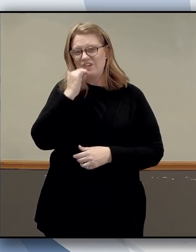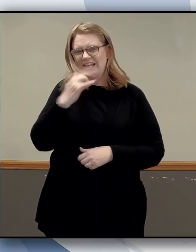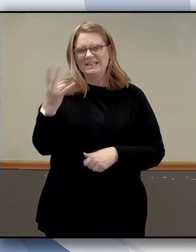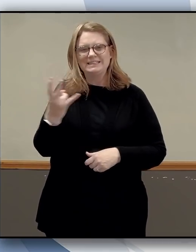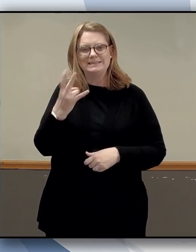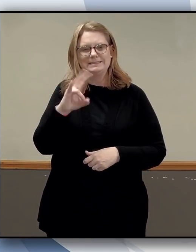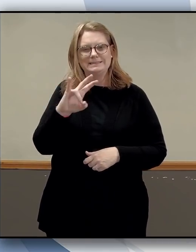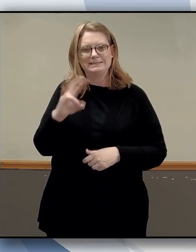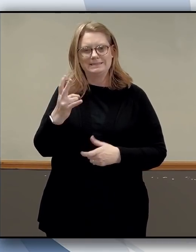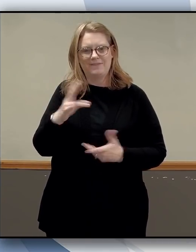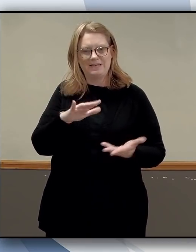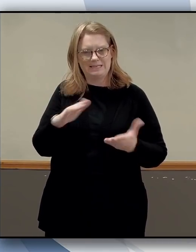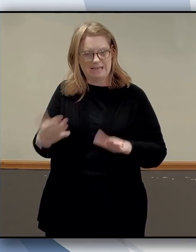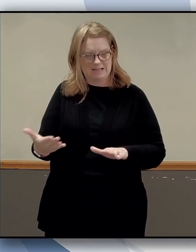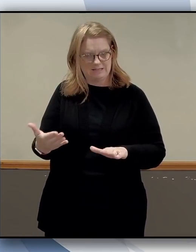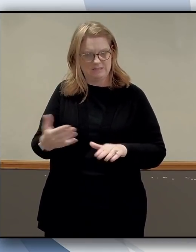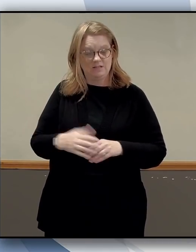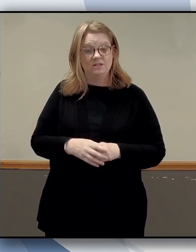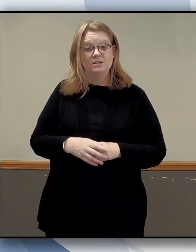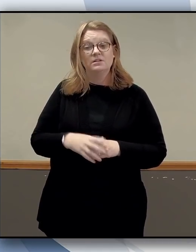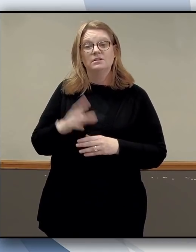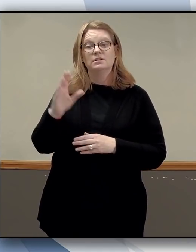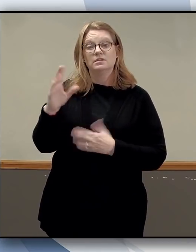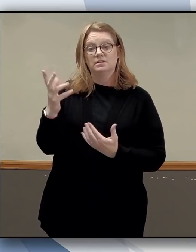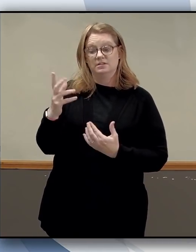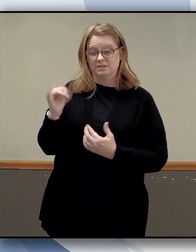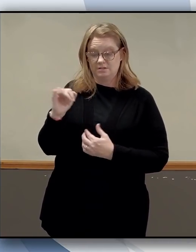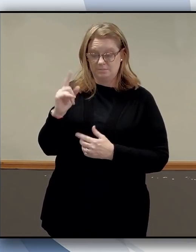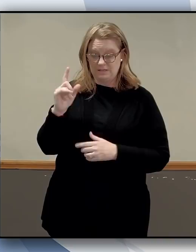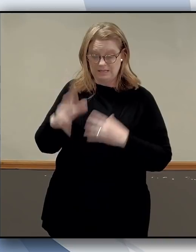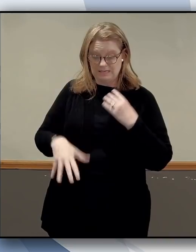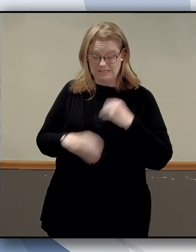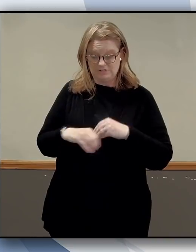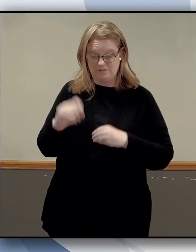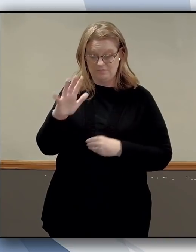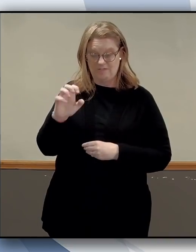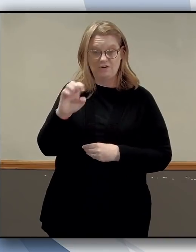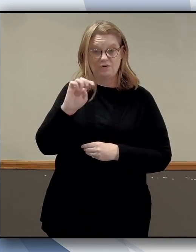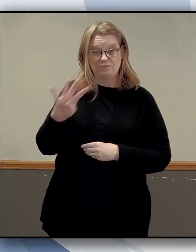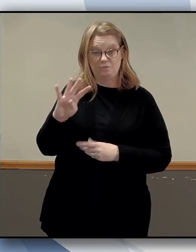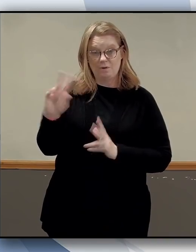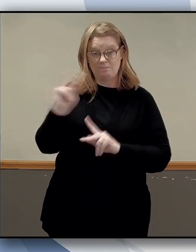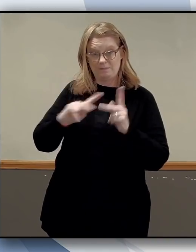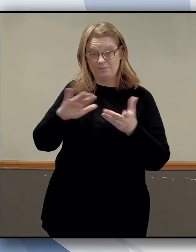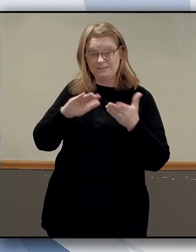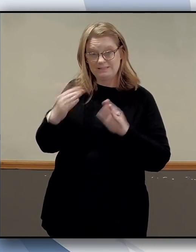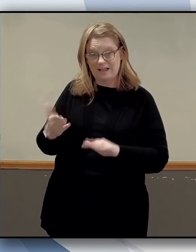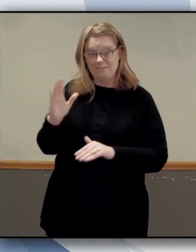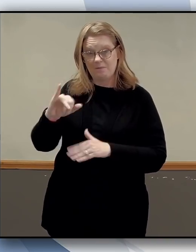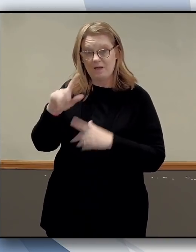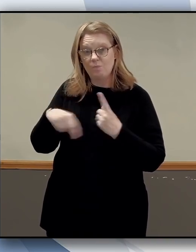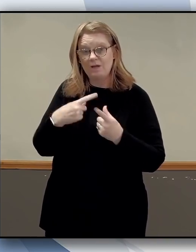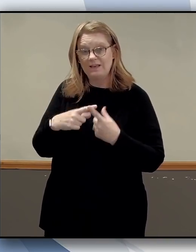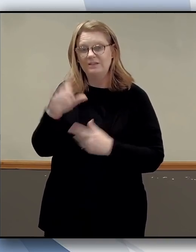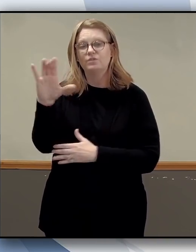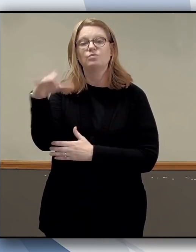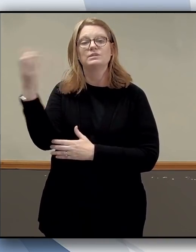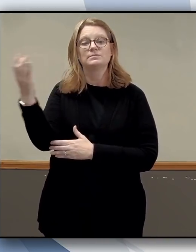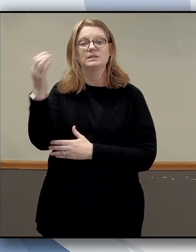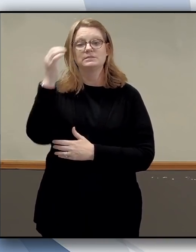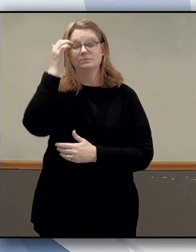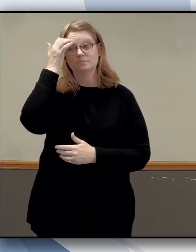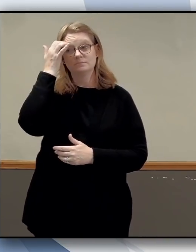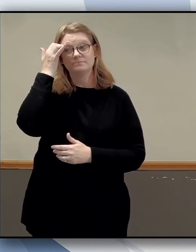have an additional 504 deaths of North Dakotans with COVID by Christmas. But as I say, each of us has it